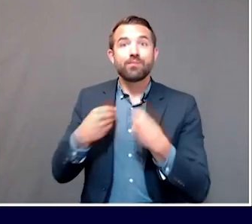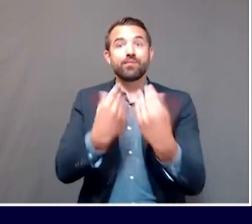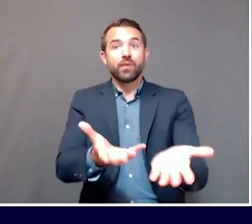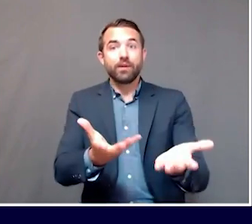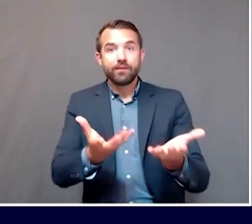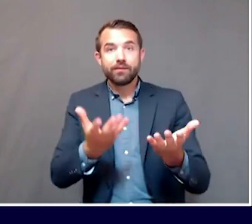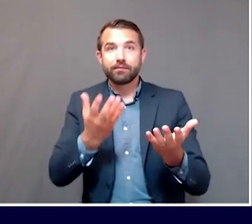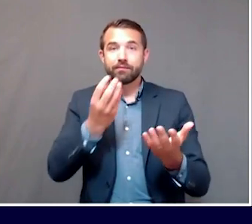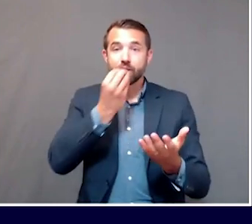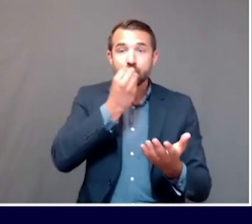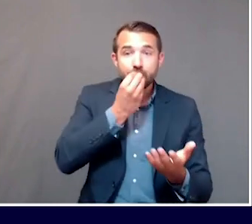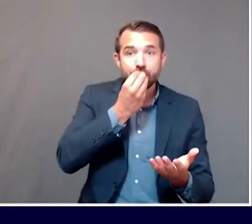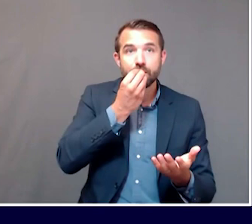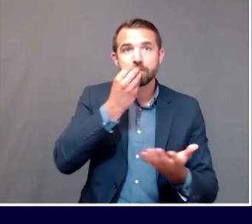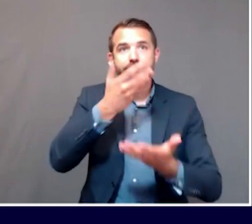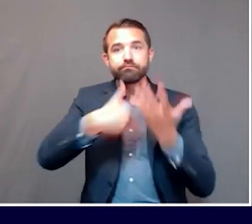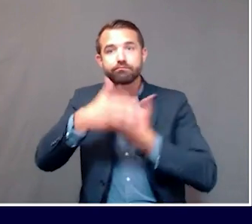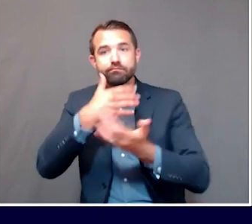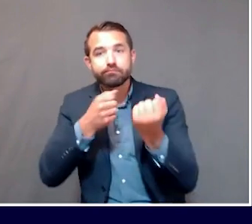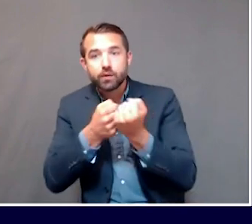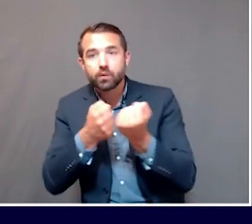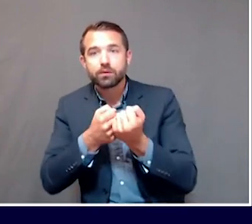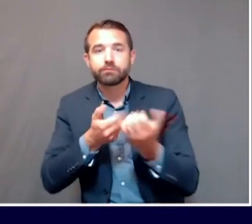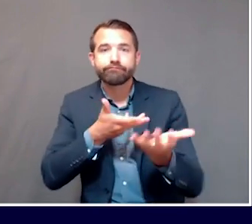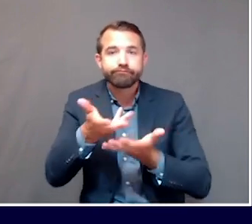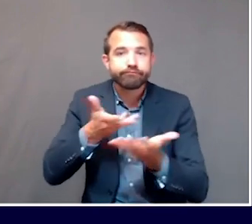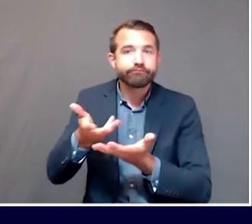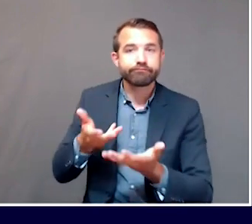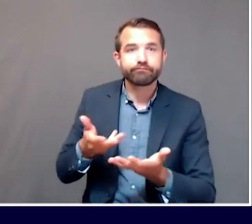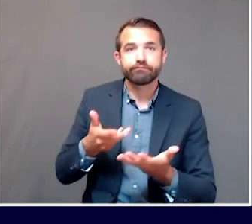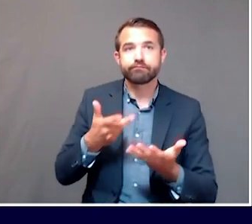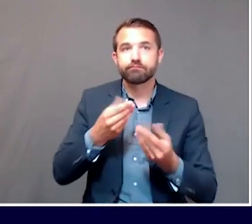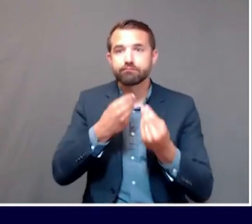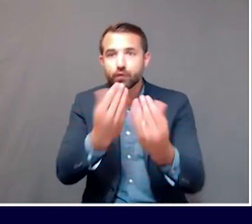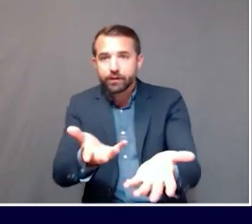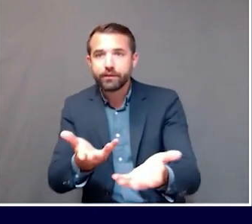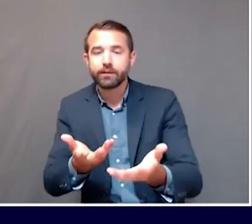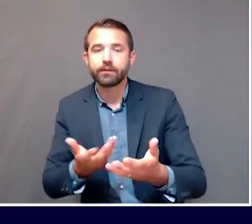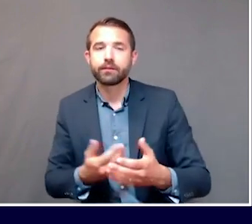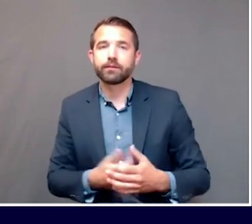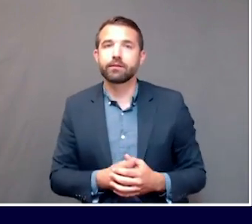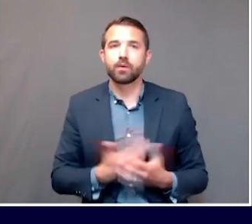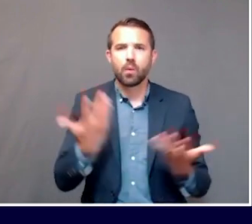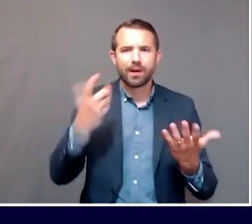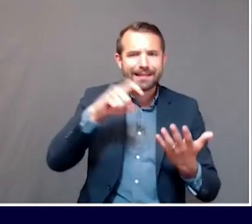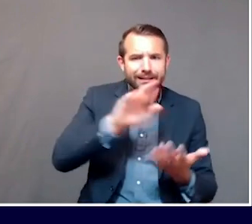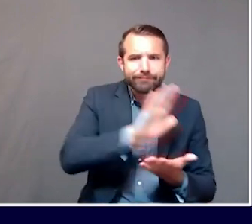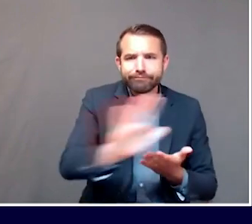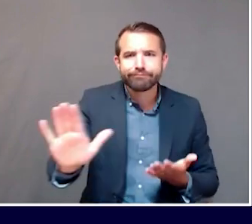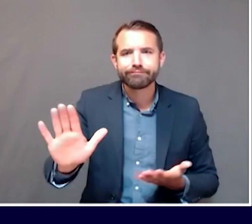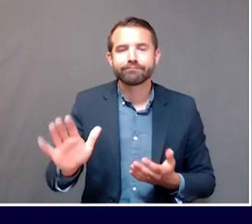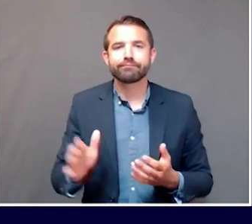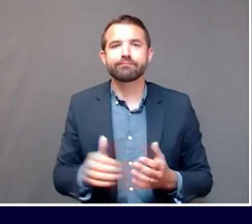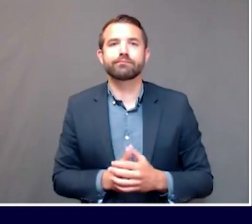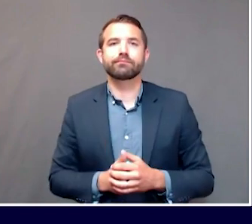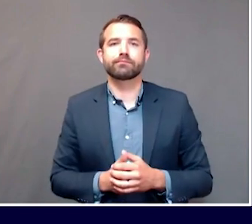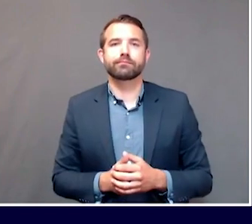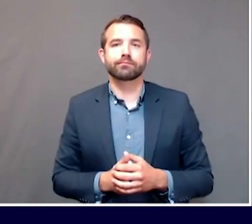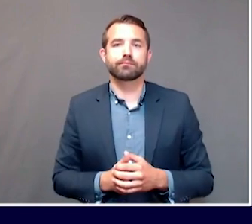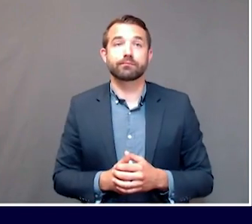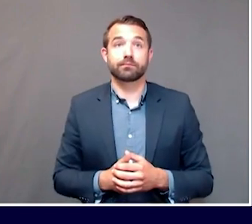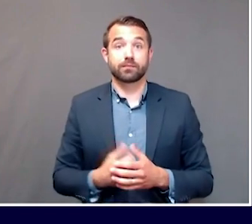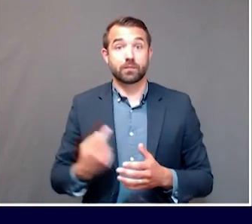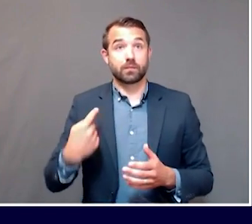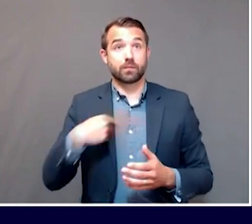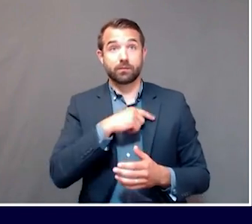allow them to maintain that isolation or quarantine. We recognize that we ourselves are often not the best messengers, so